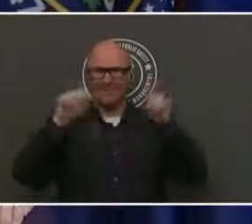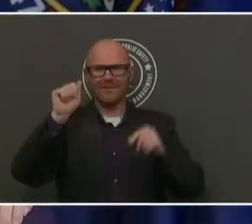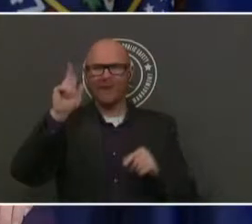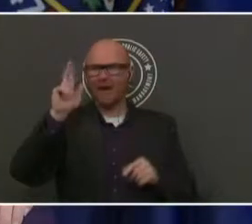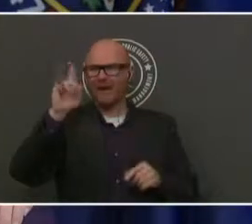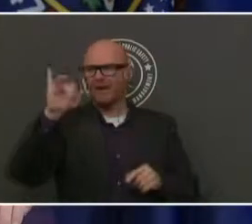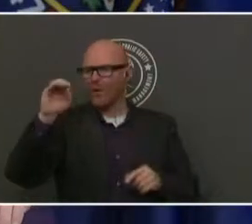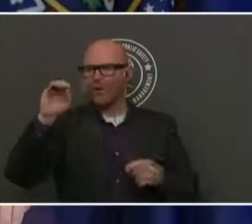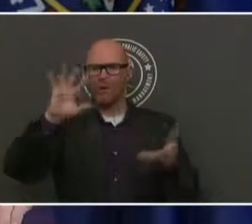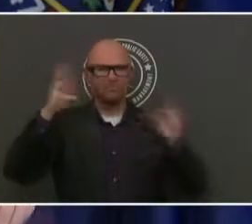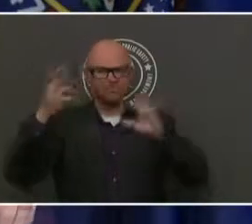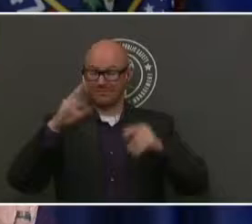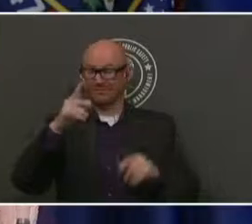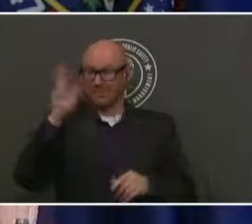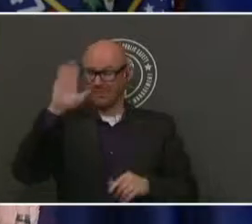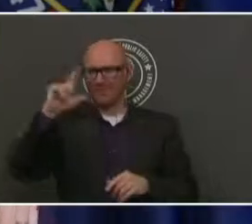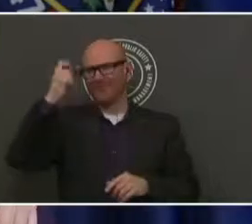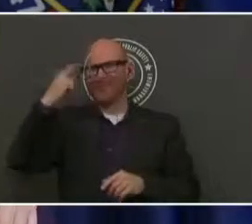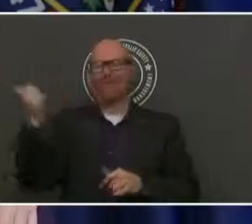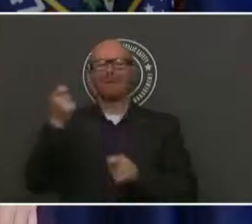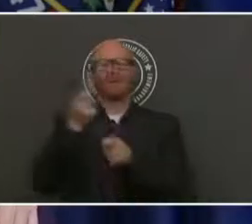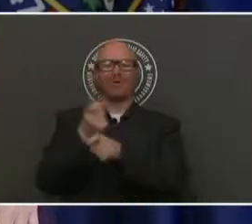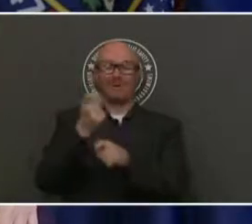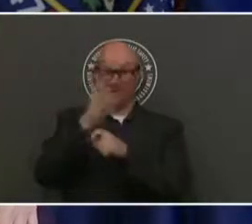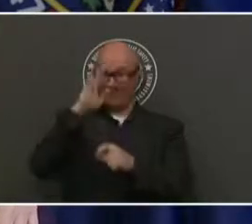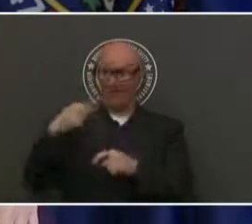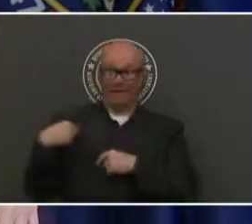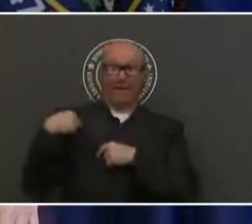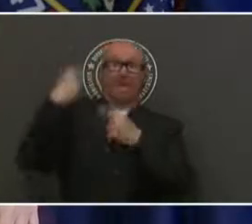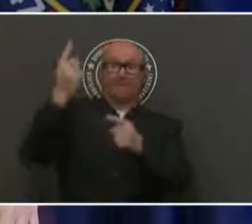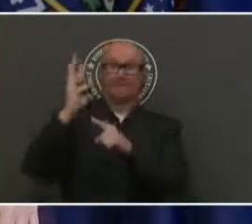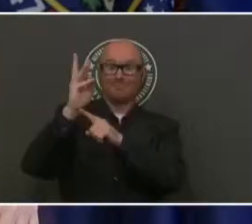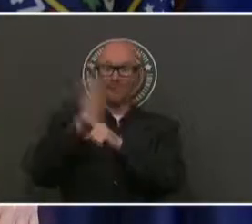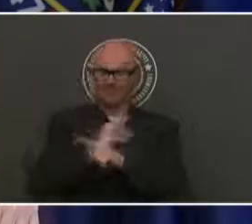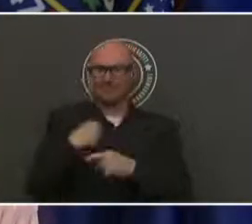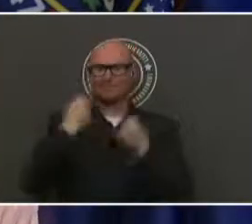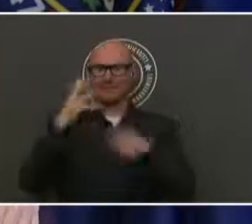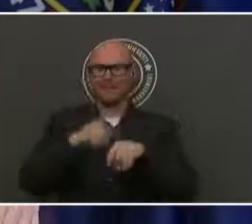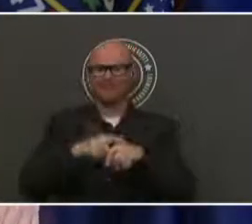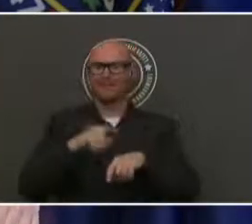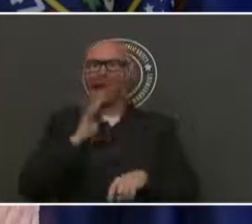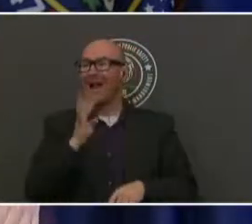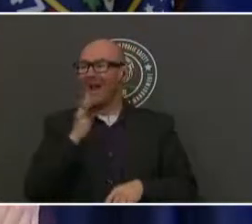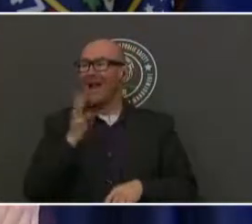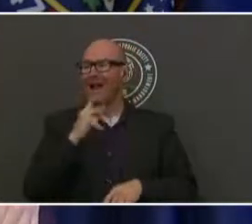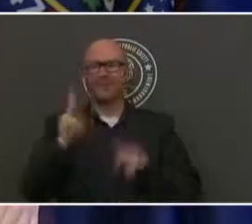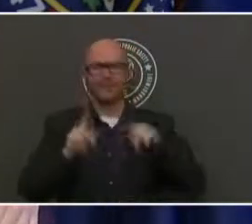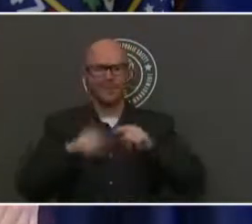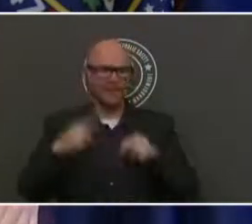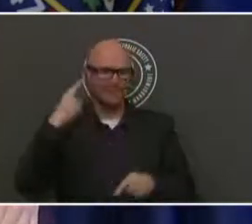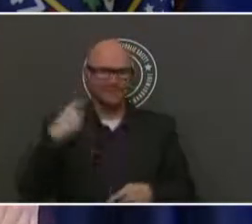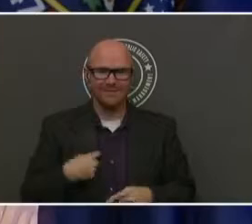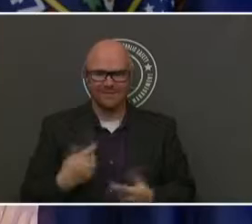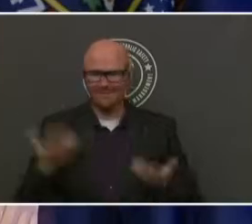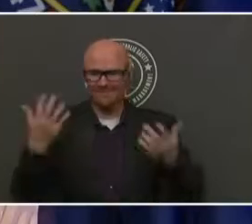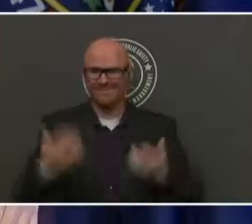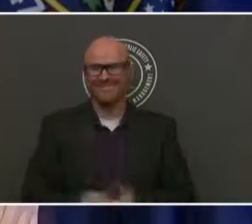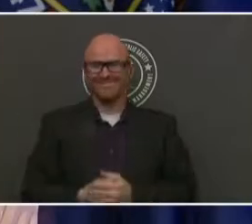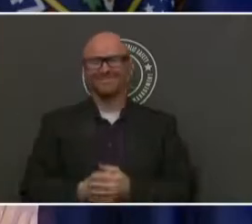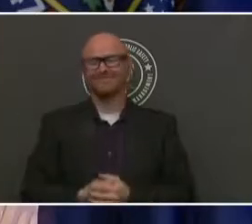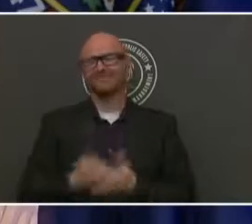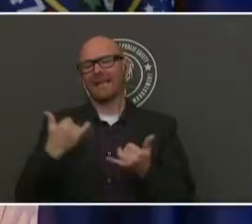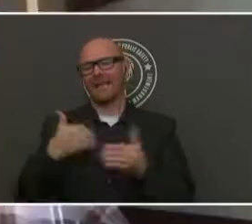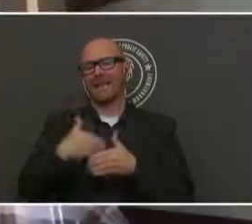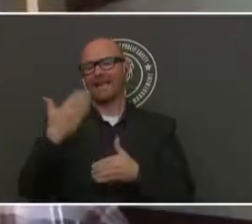there. I've had this problem multiple times over the past 6 months. Okay, Jacob with KSL.com, go ahead with your question. Hopefully we can hear you.